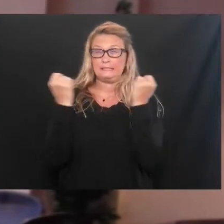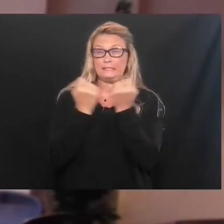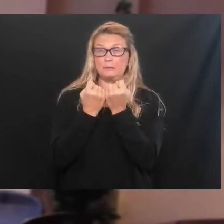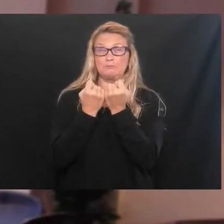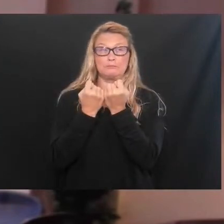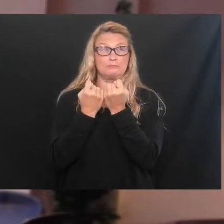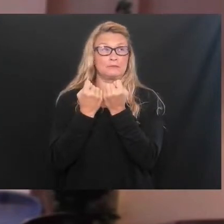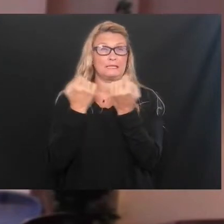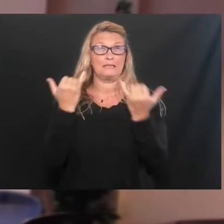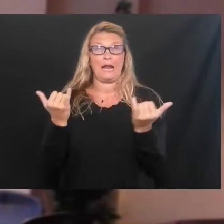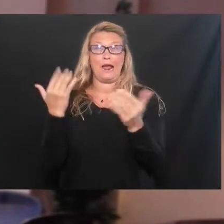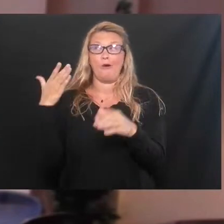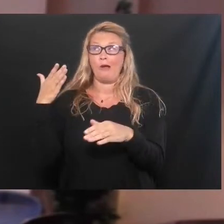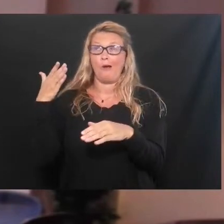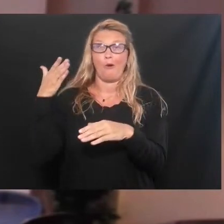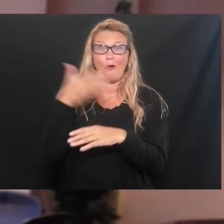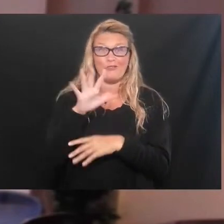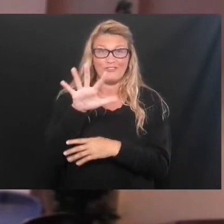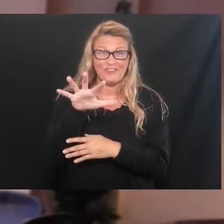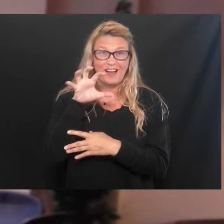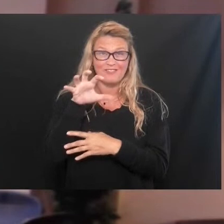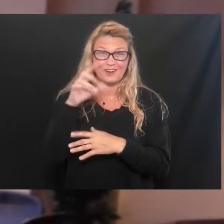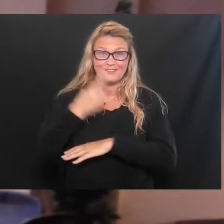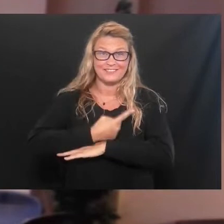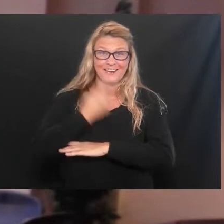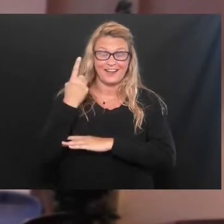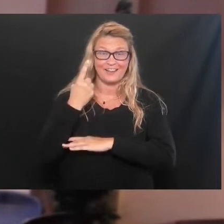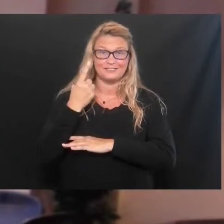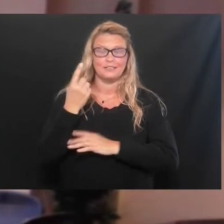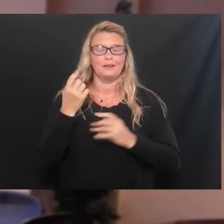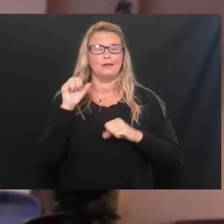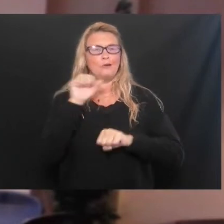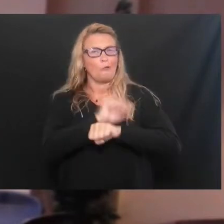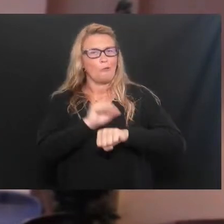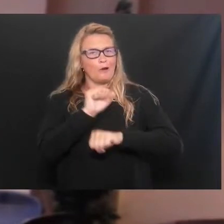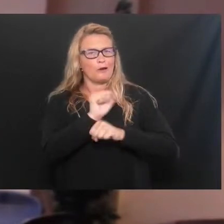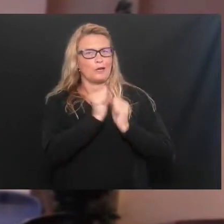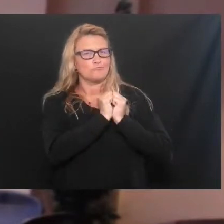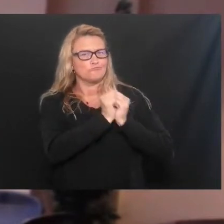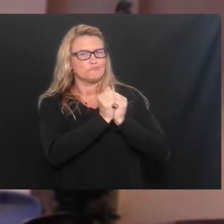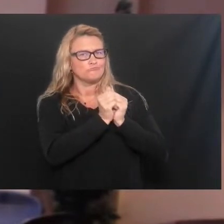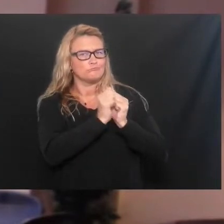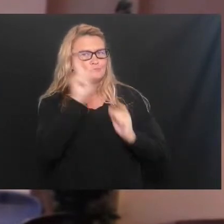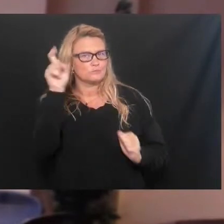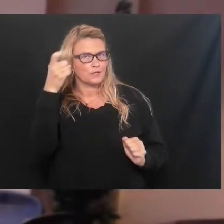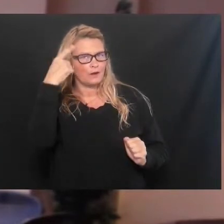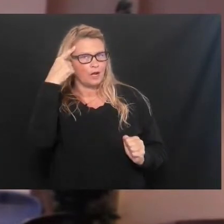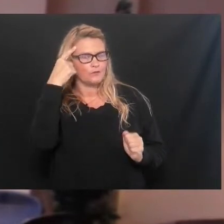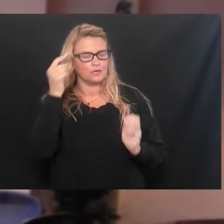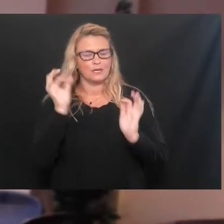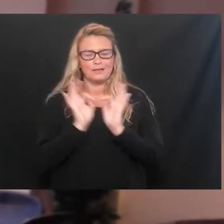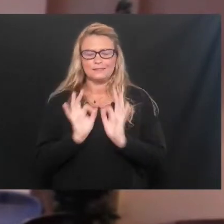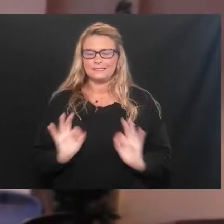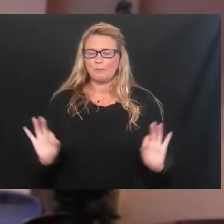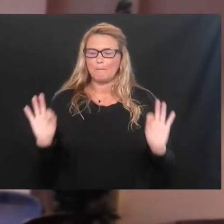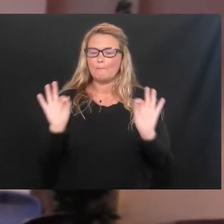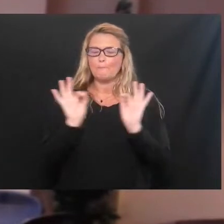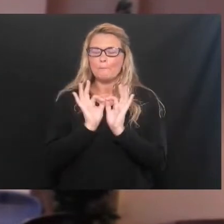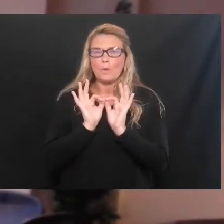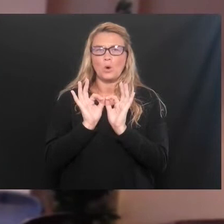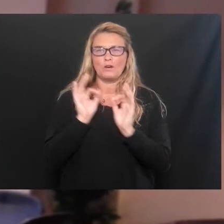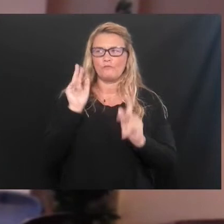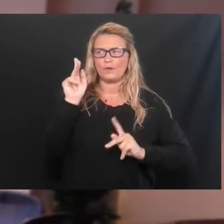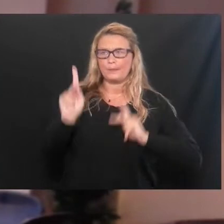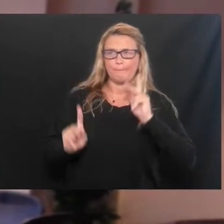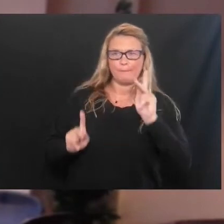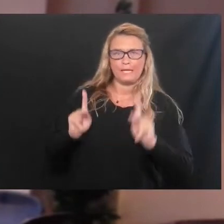over 500 days and working very, very closely with the governor, I think it's important for our citizens in